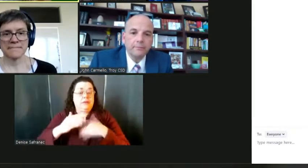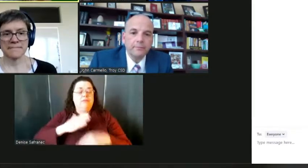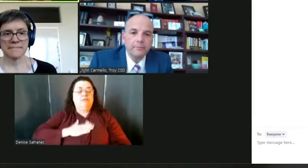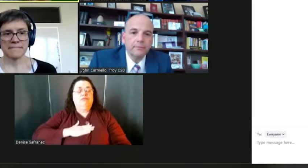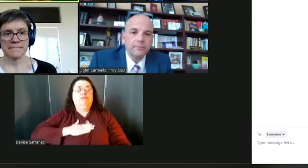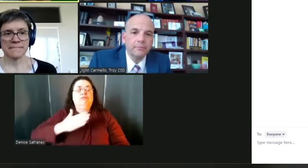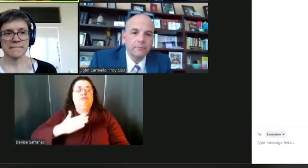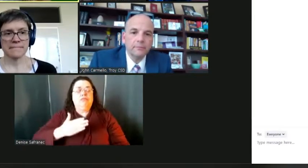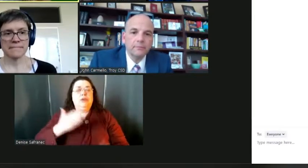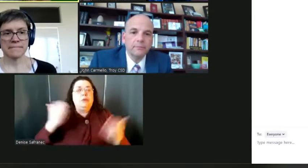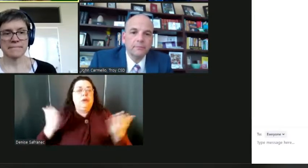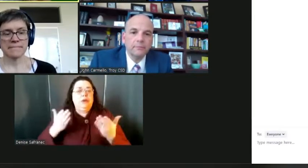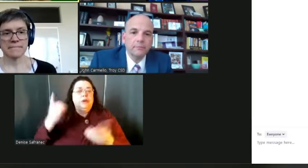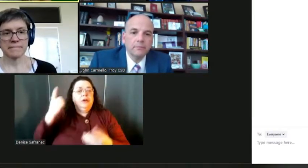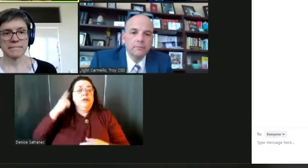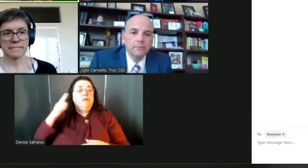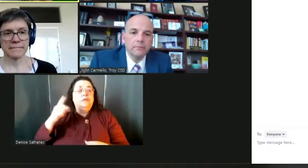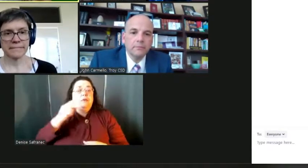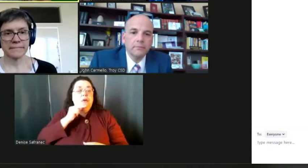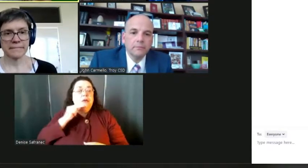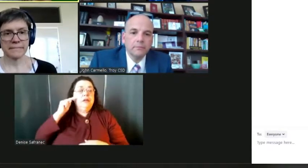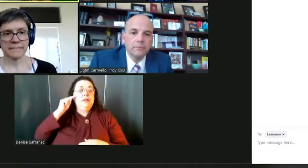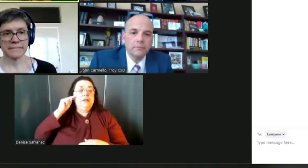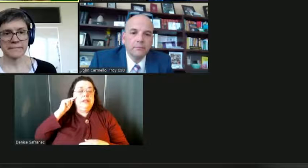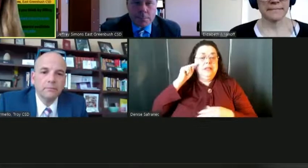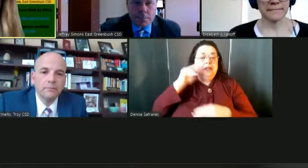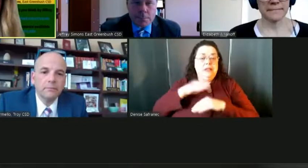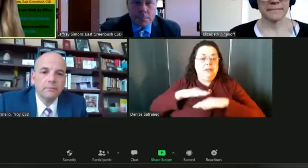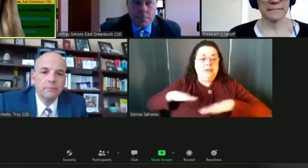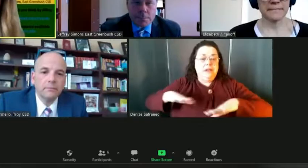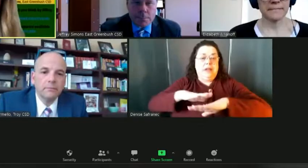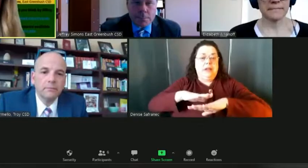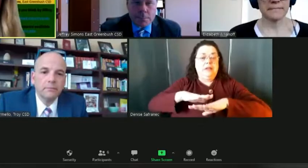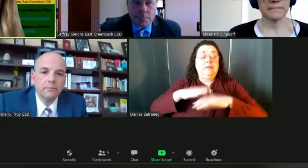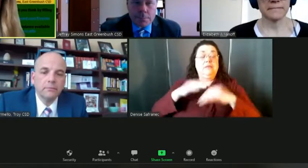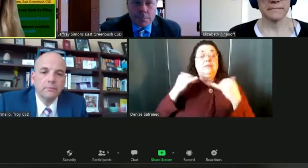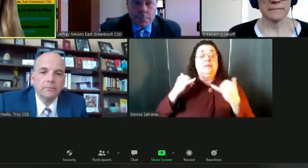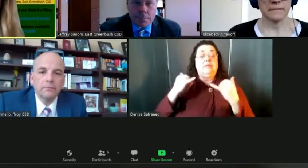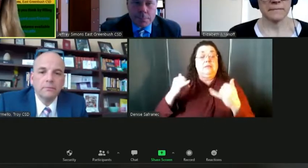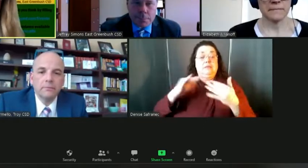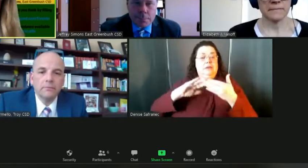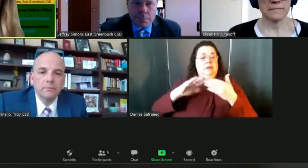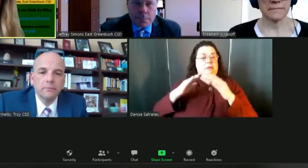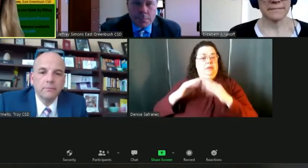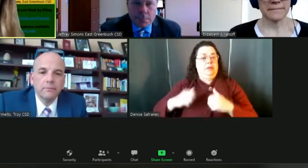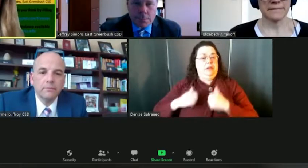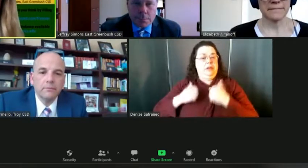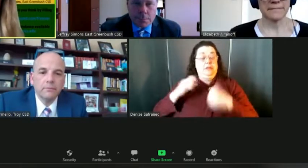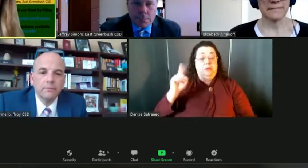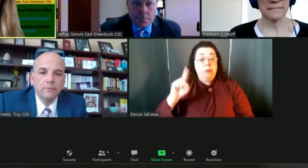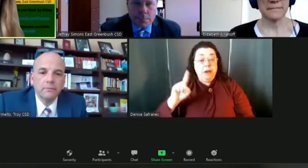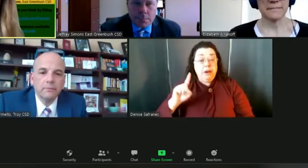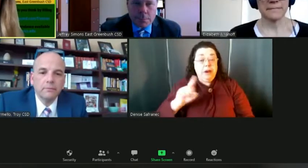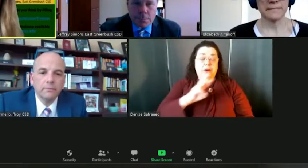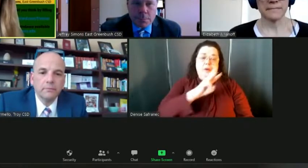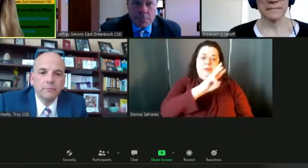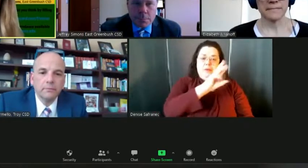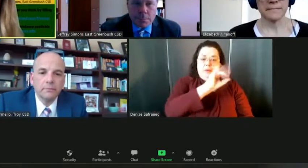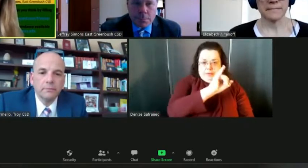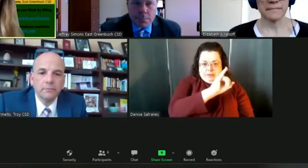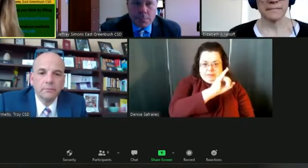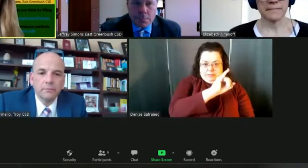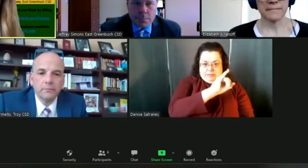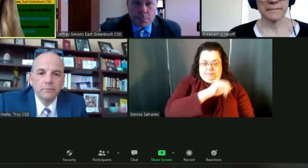Mohican people who are the stewards of this land. Today, the community resides in Wisconsin and is known as the Stockbridge, Muncie,